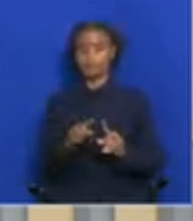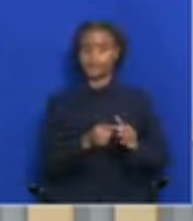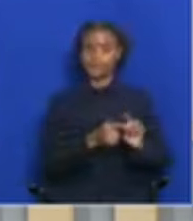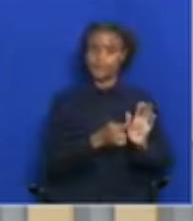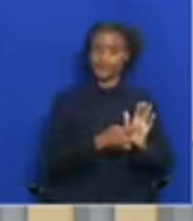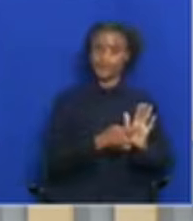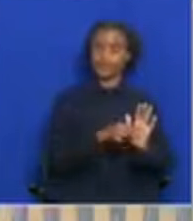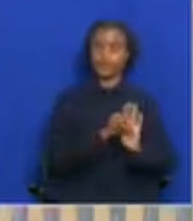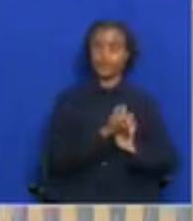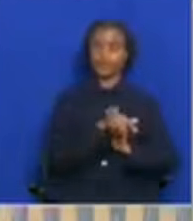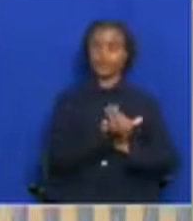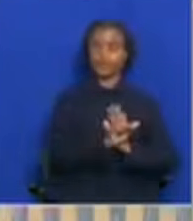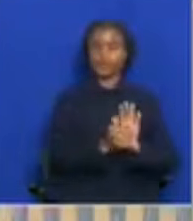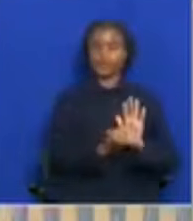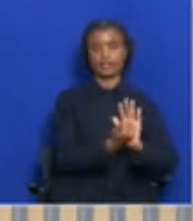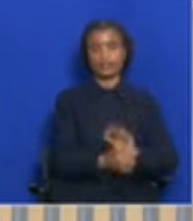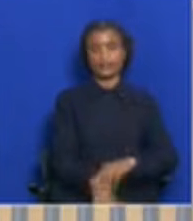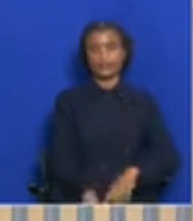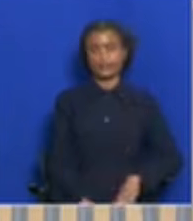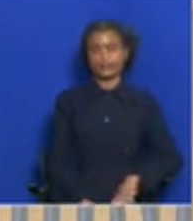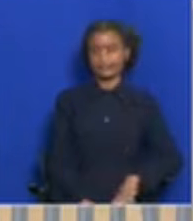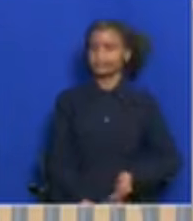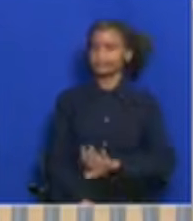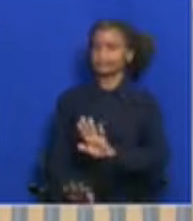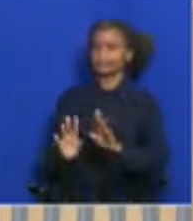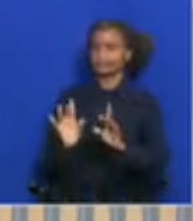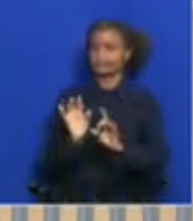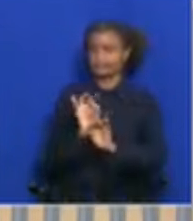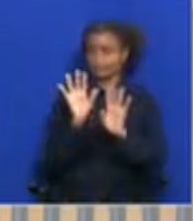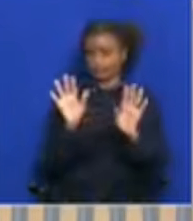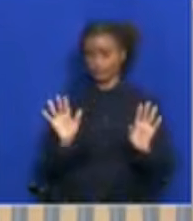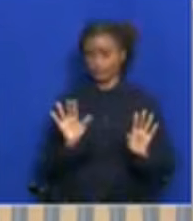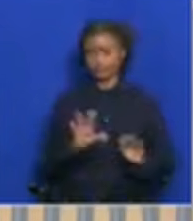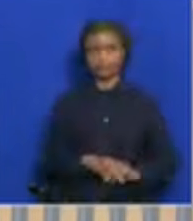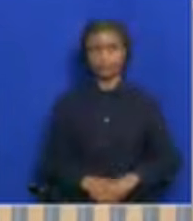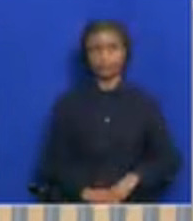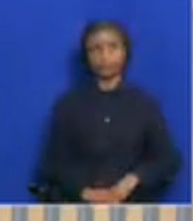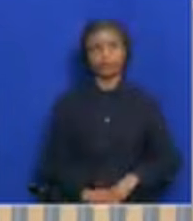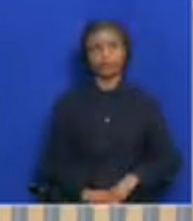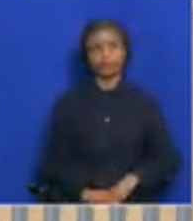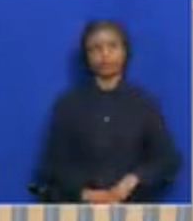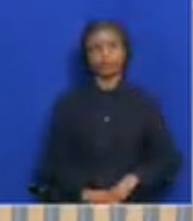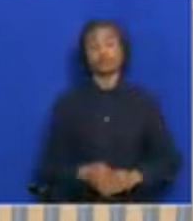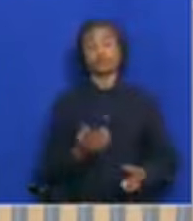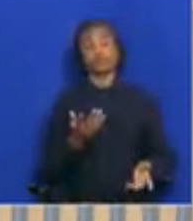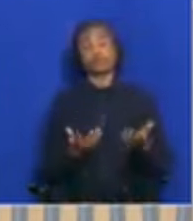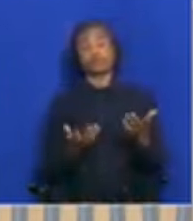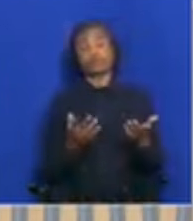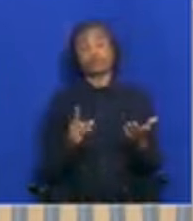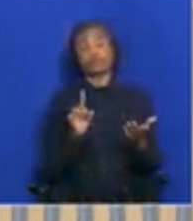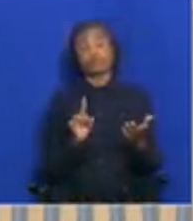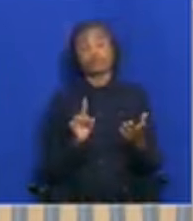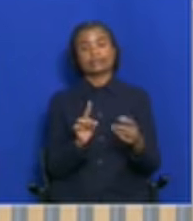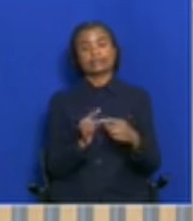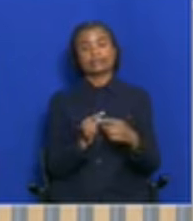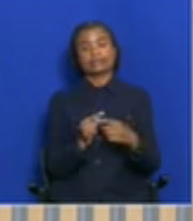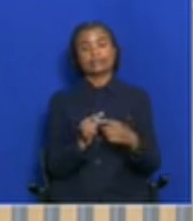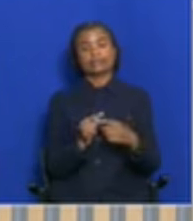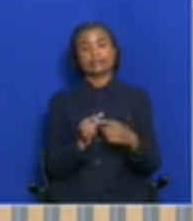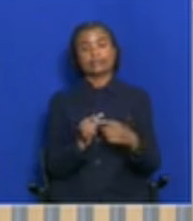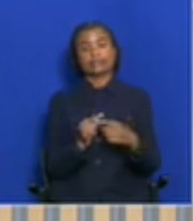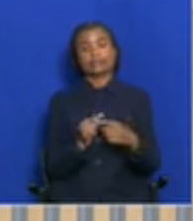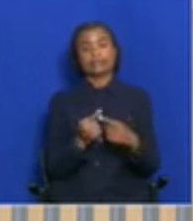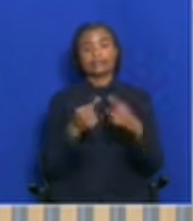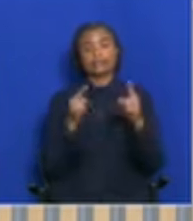Can I just clarify? And it may be a difference of practice and what the law